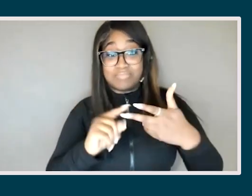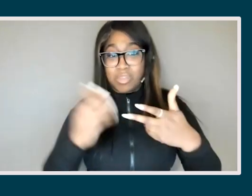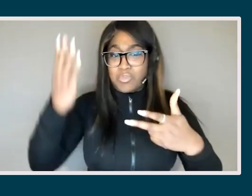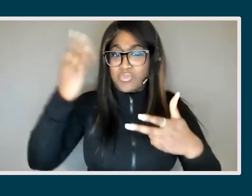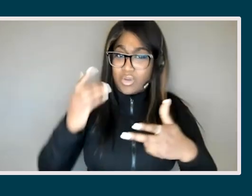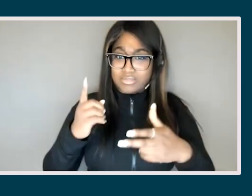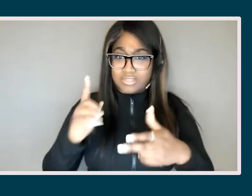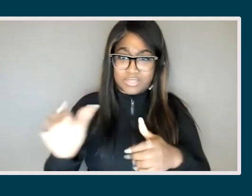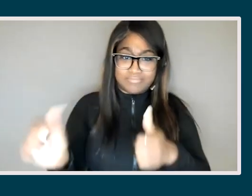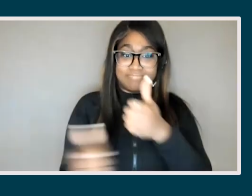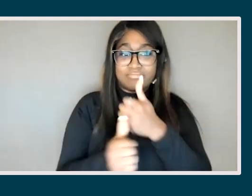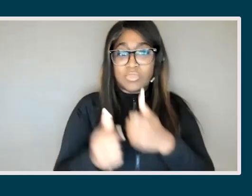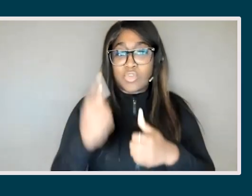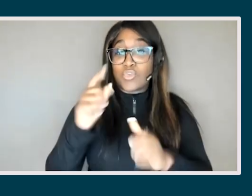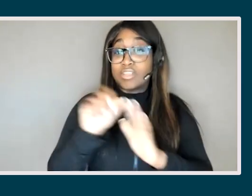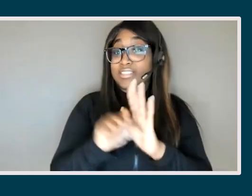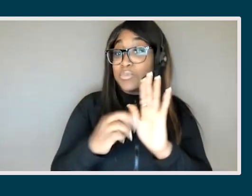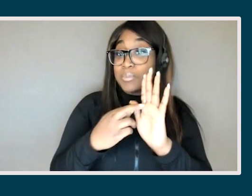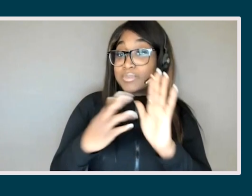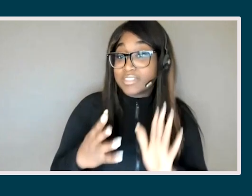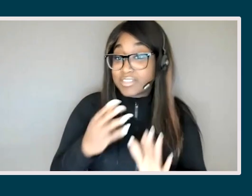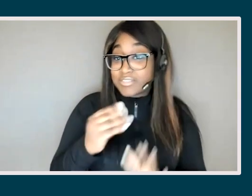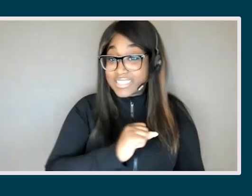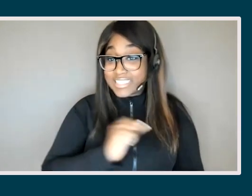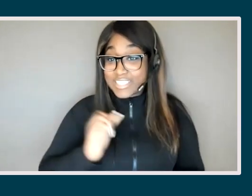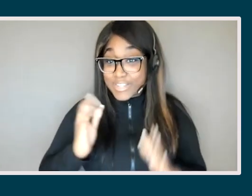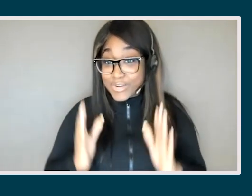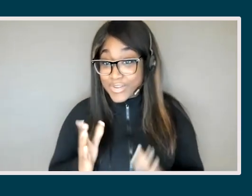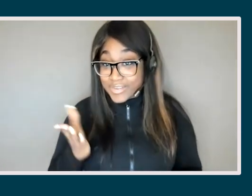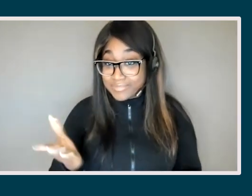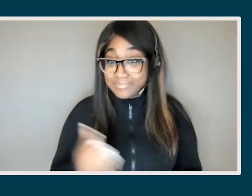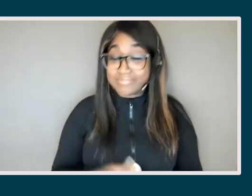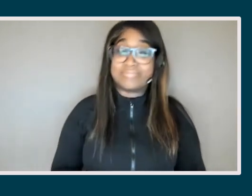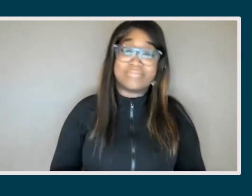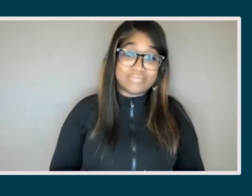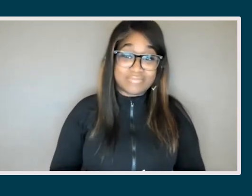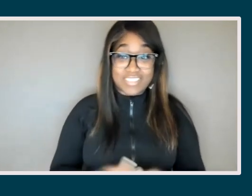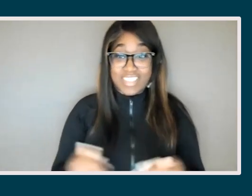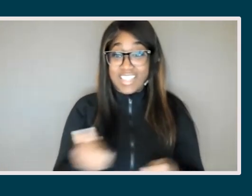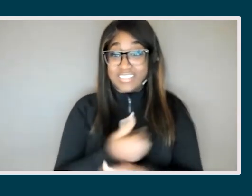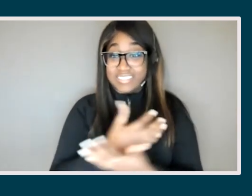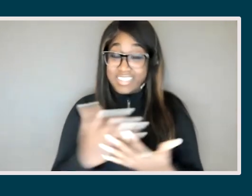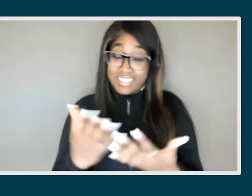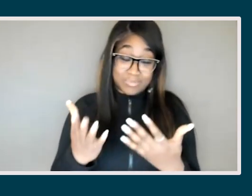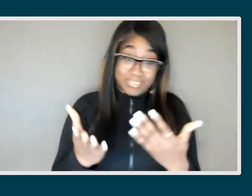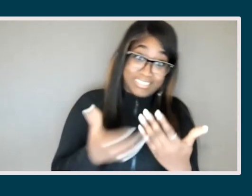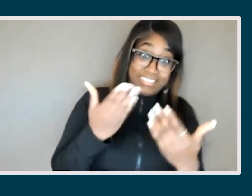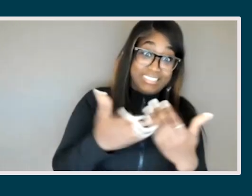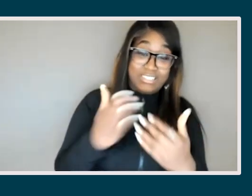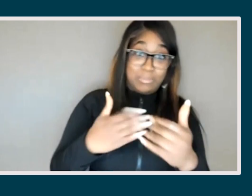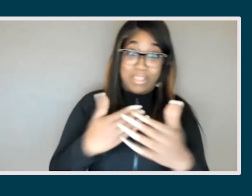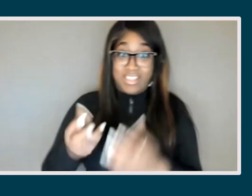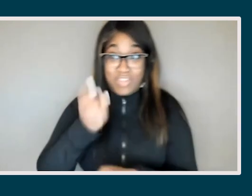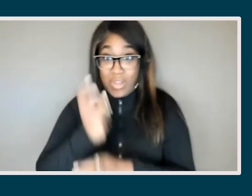state representative and senator. All of that just as easy or harder, Barb? Like if you had to put